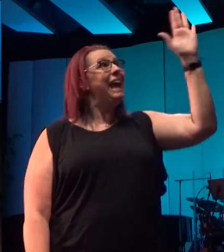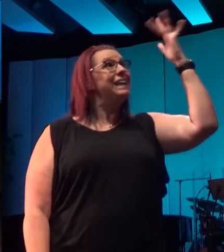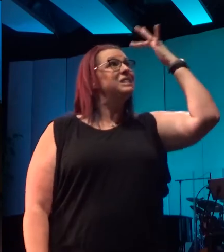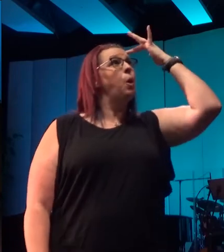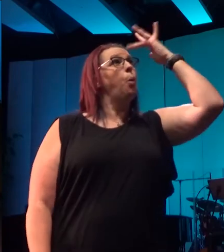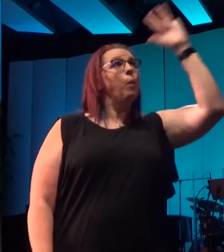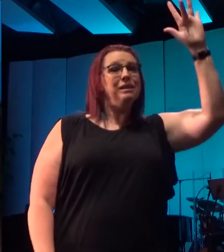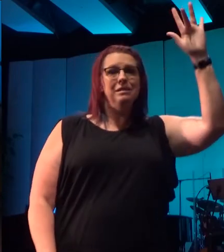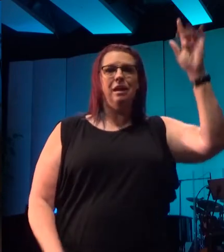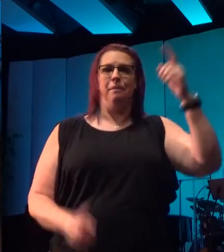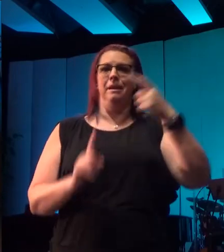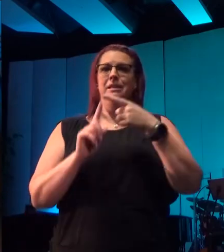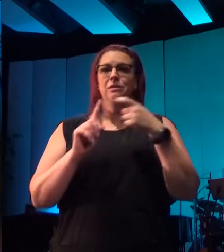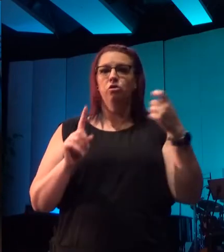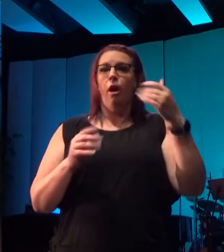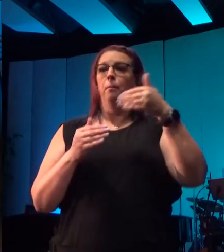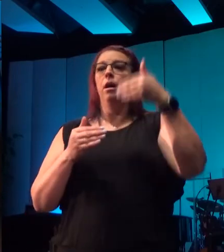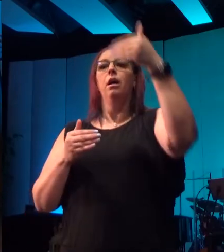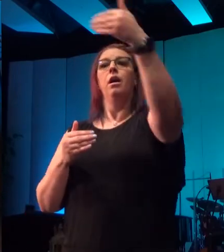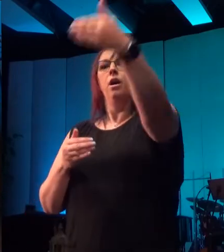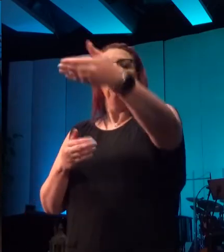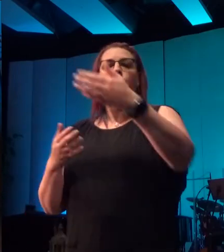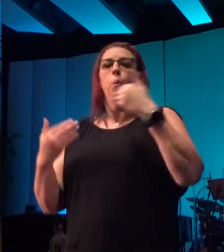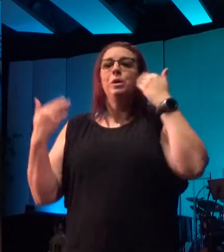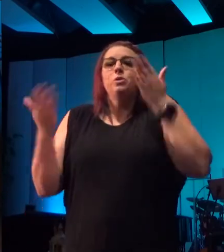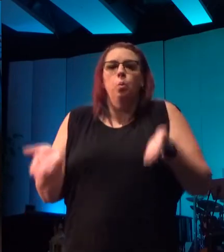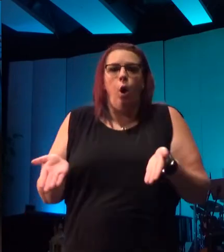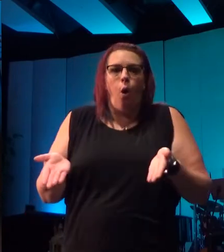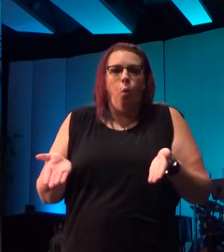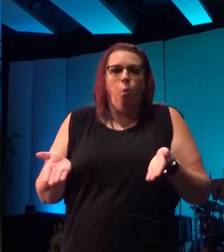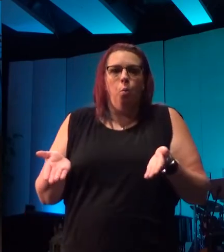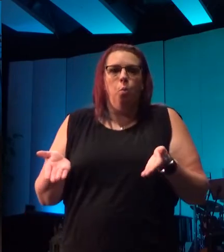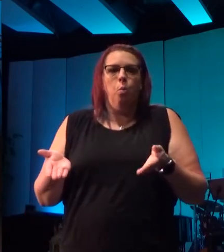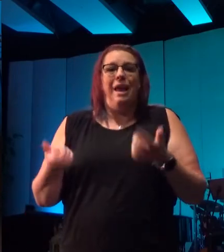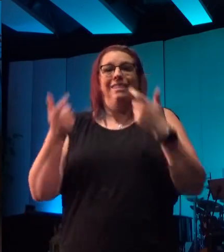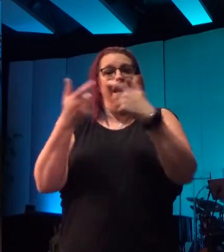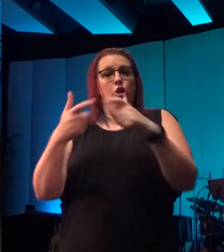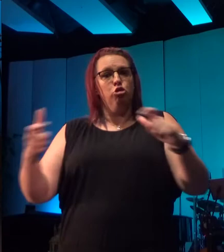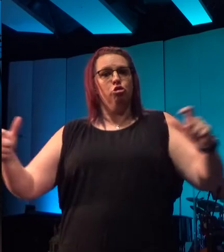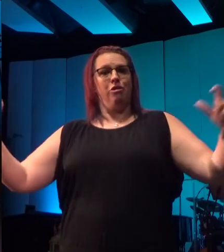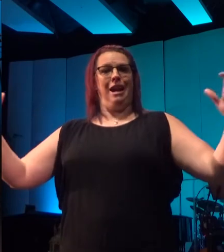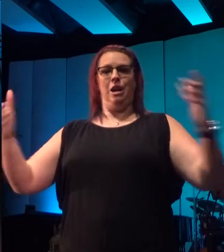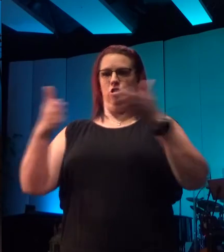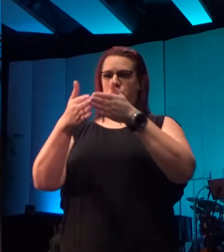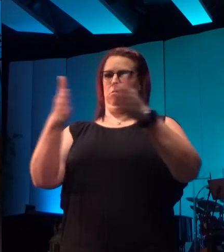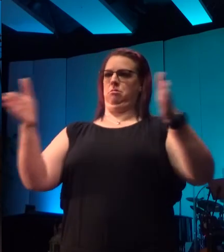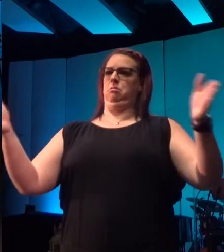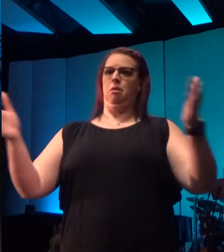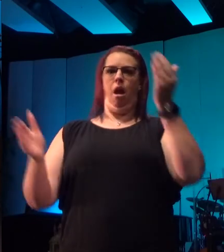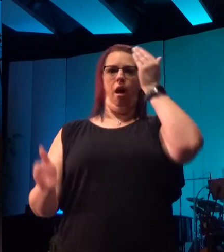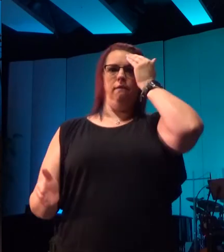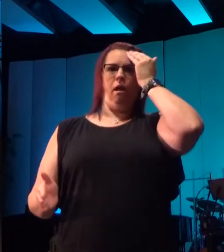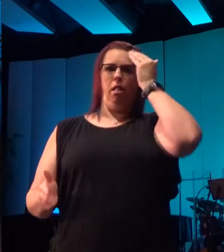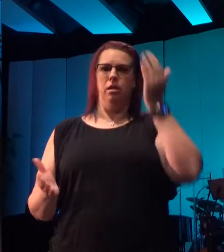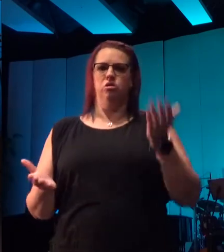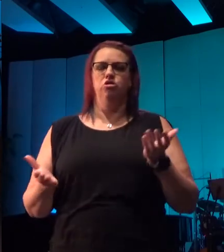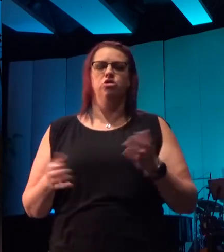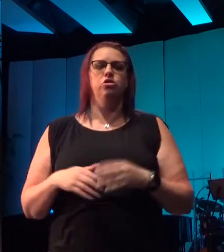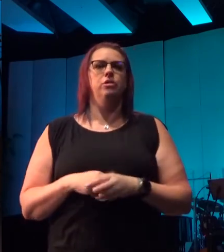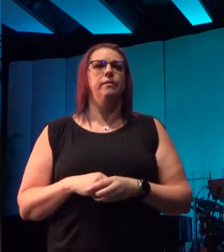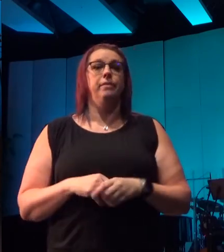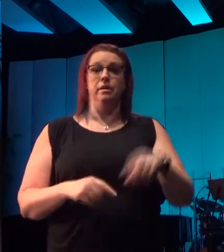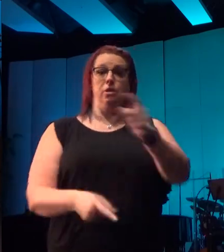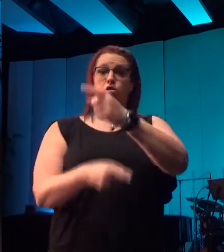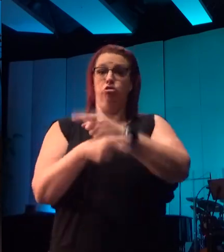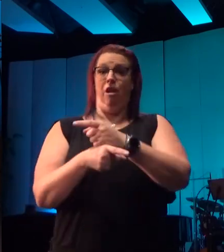initiate us into what we don't even know we don't know, into that greater bandwidth of knowledge. It's that right